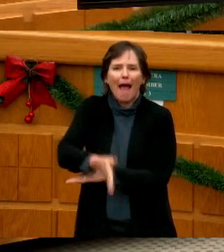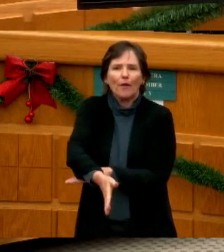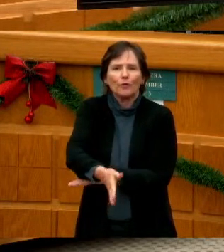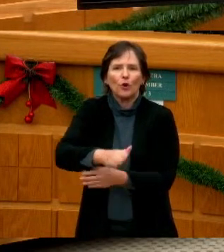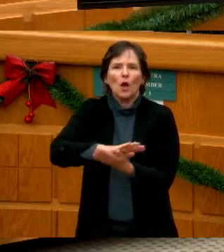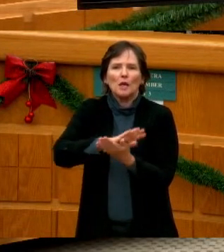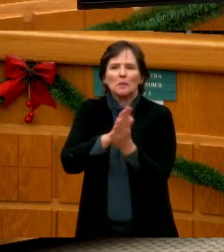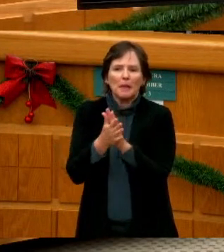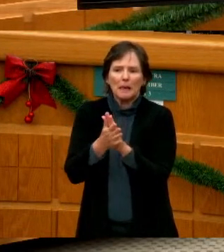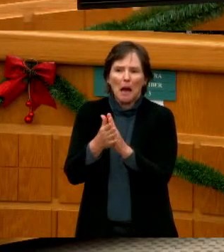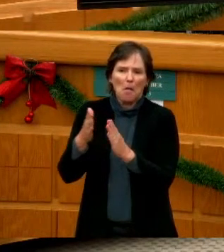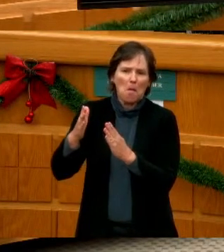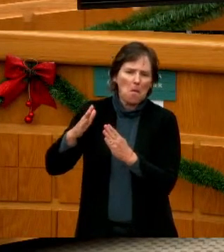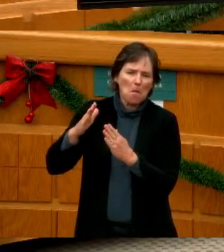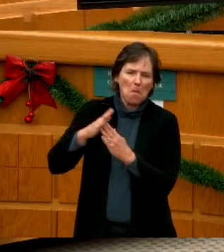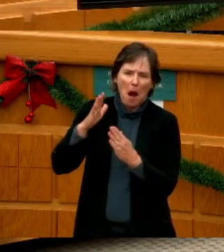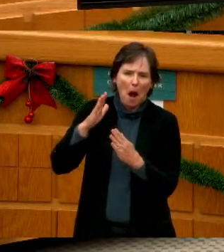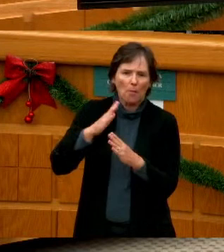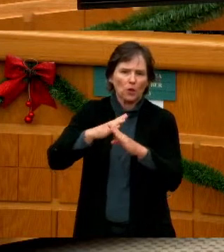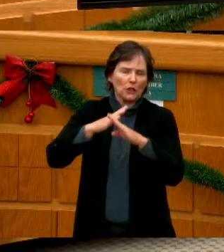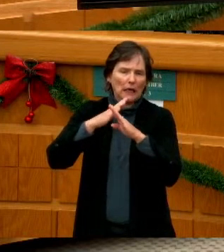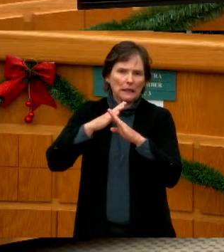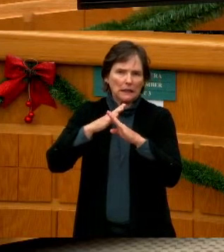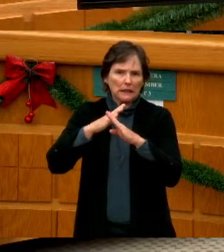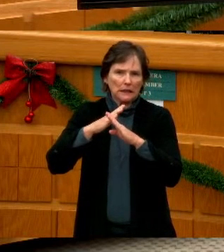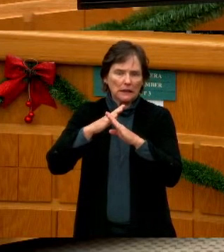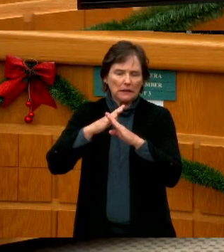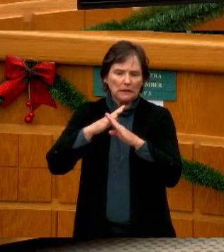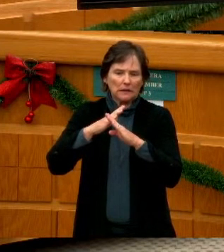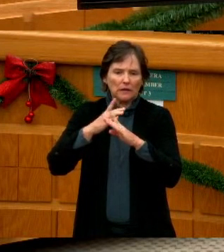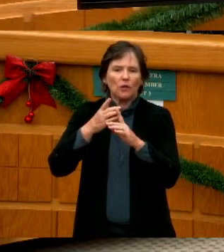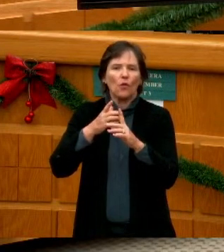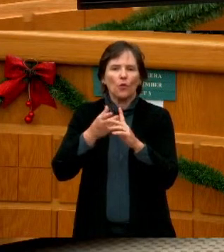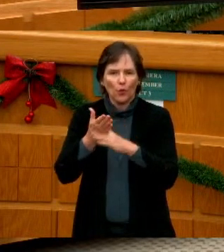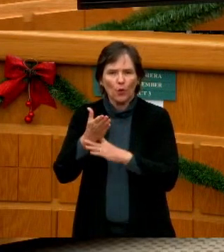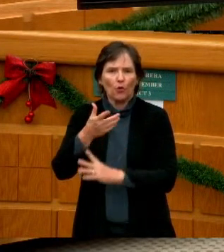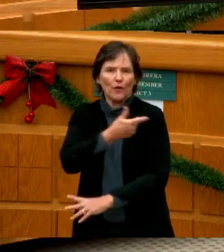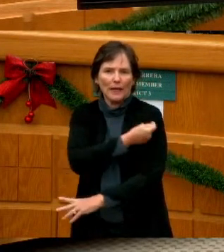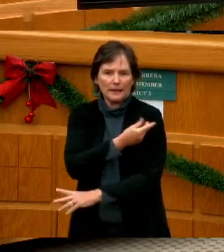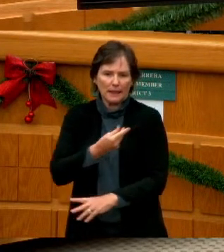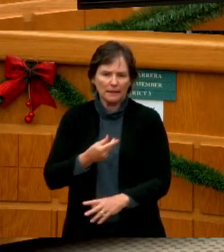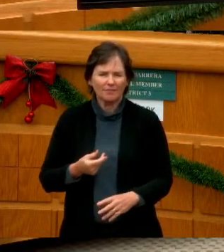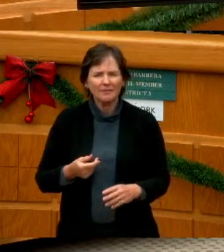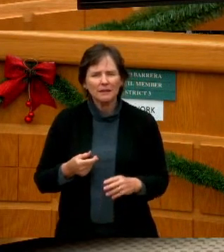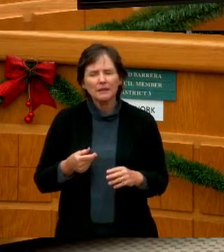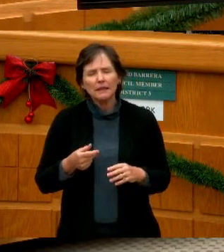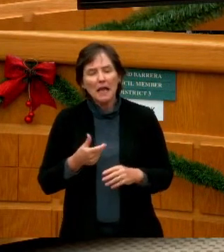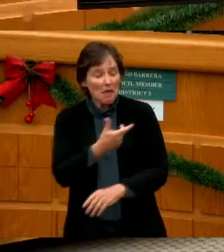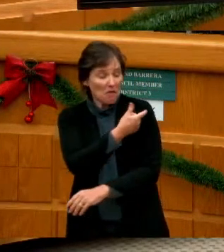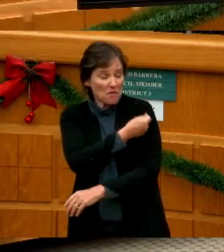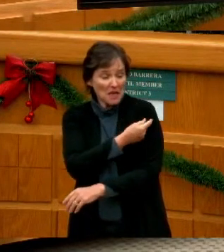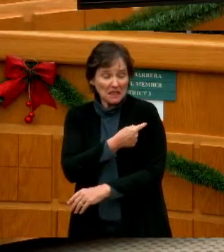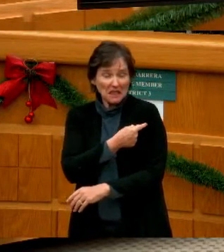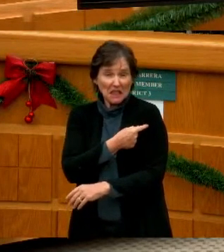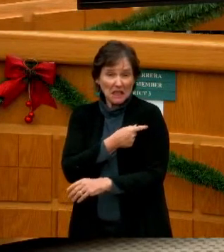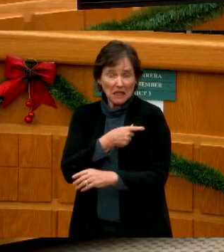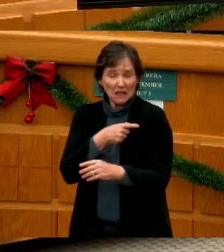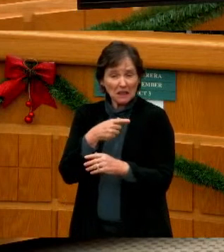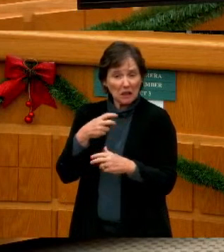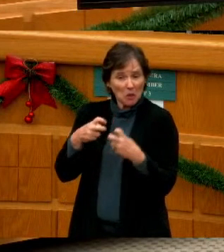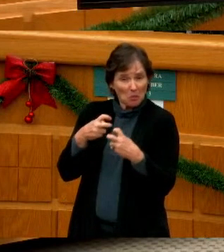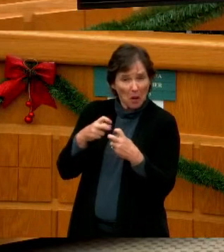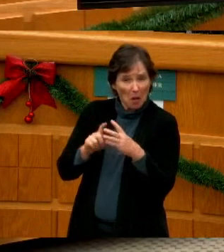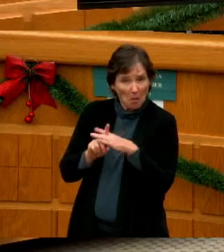COVID. Like many vaccines, there may be some adverse reactions to the COVID-19 vaccine, such as pain, swelling,